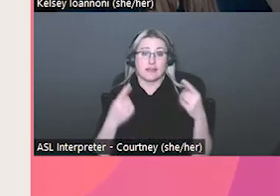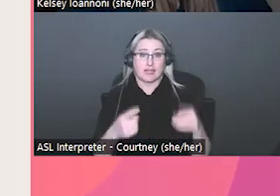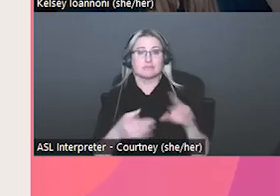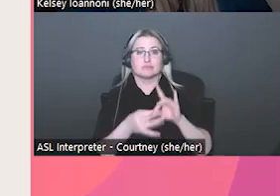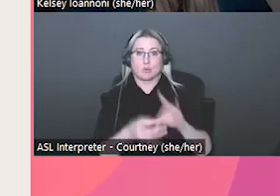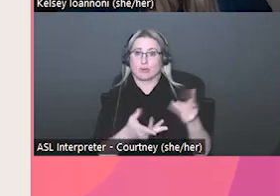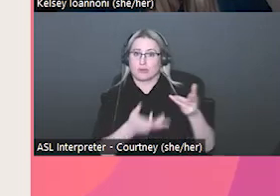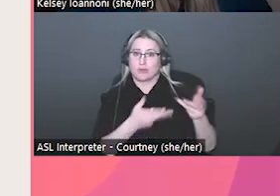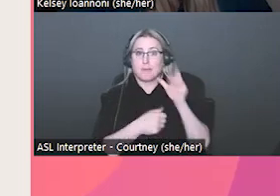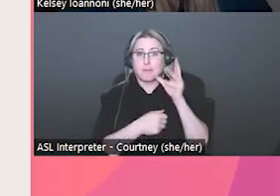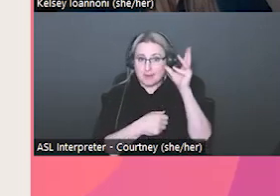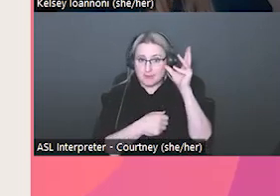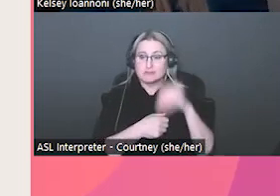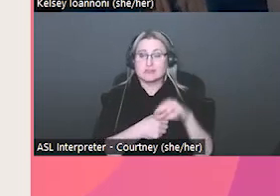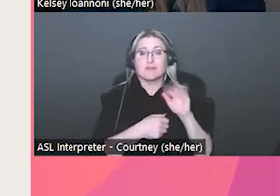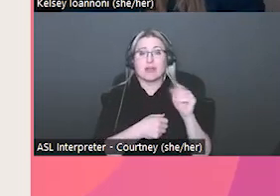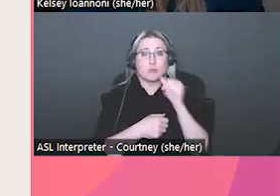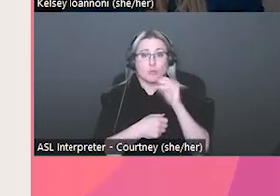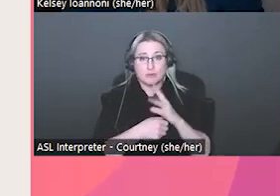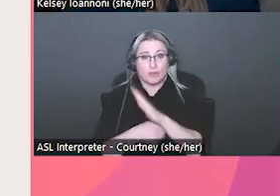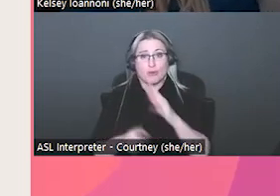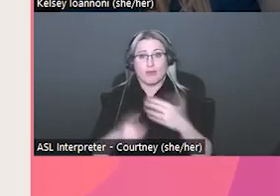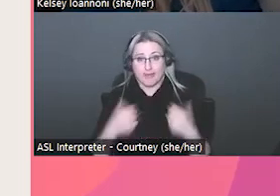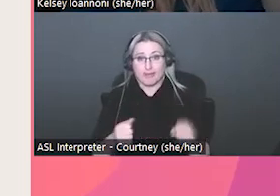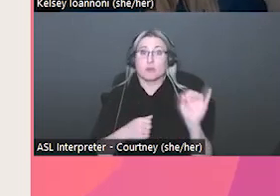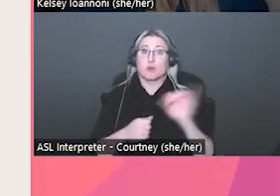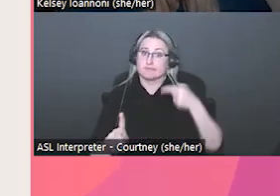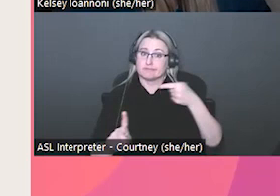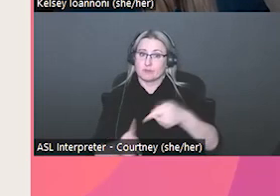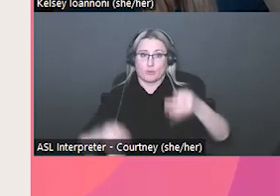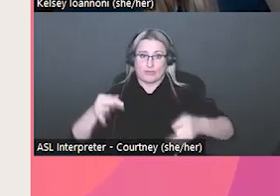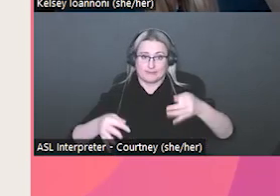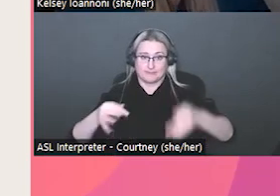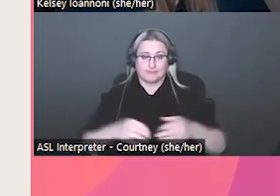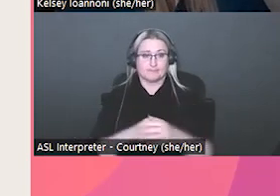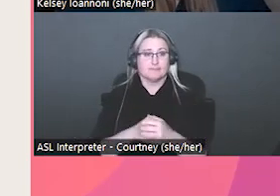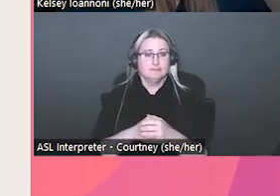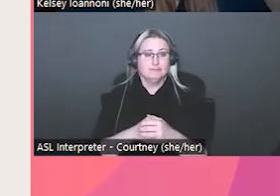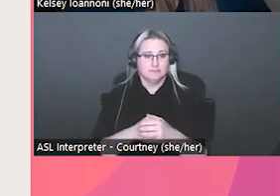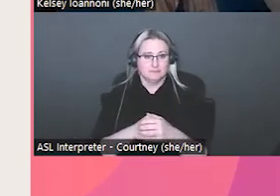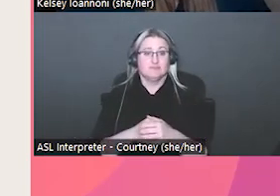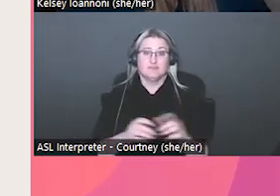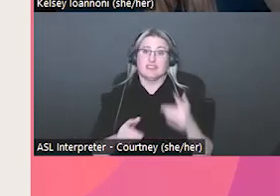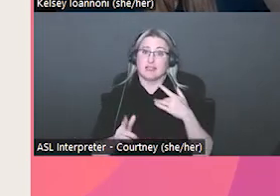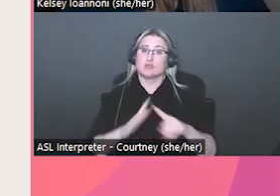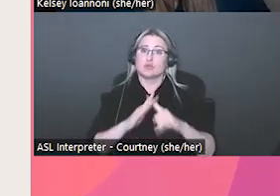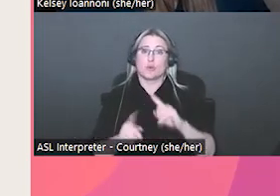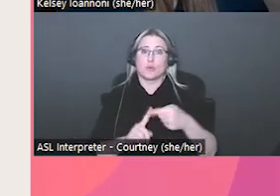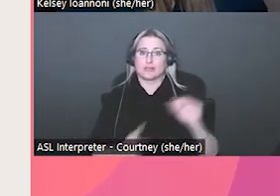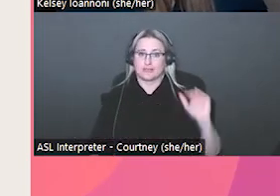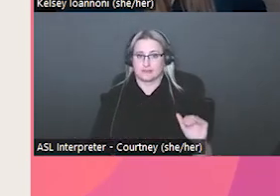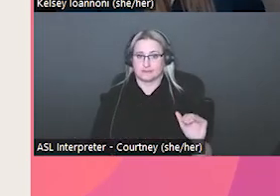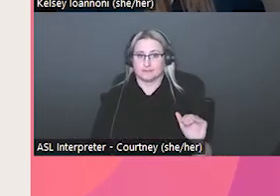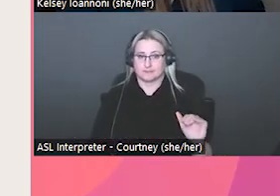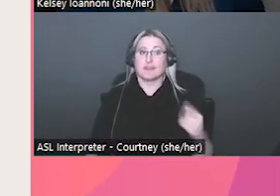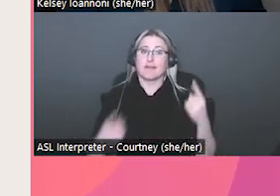and fat women about their health, or more specifically, their weight. These interactions start in childhood, building the framework in which